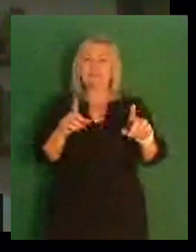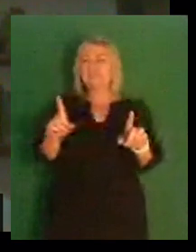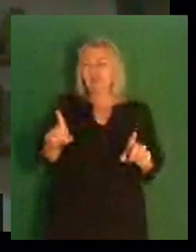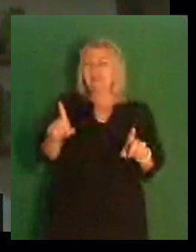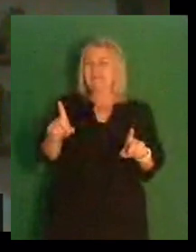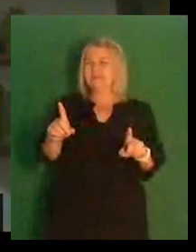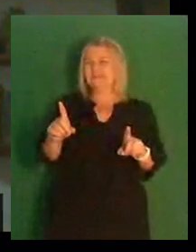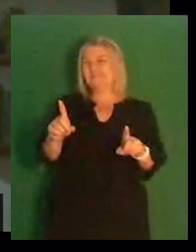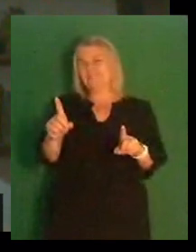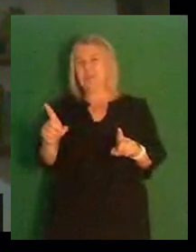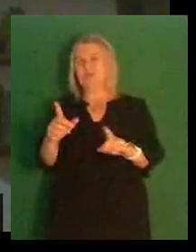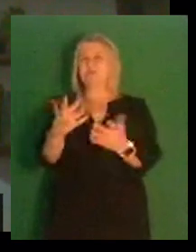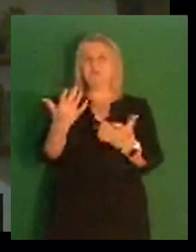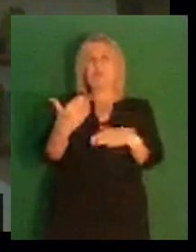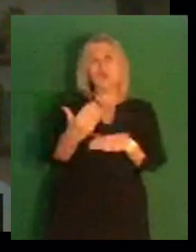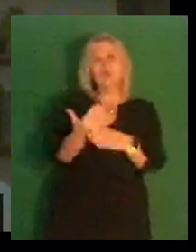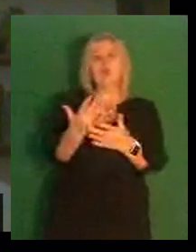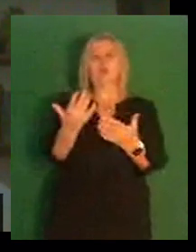screen, or making use